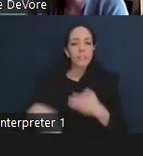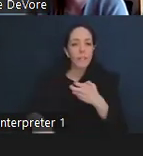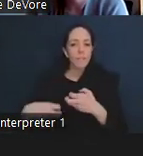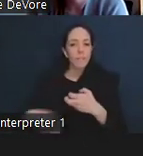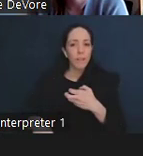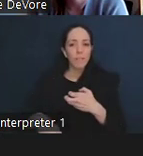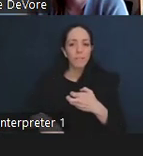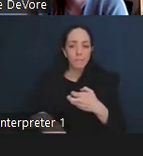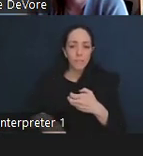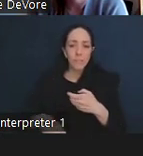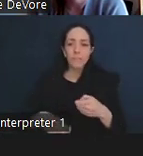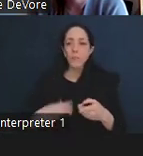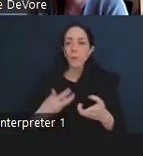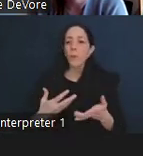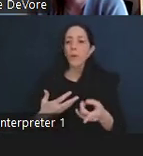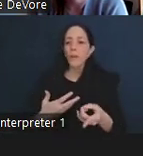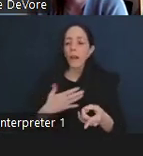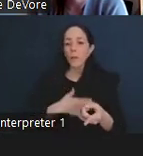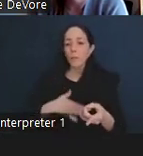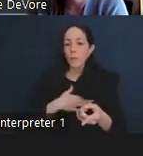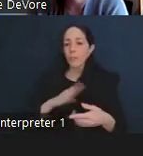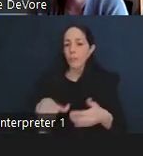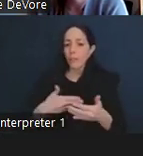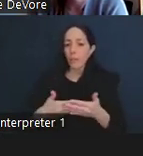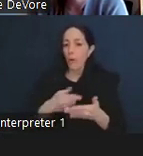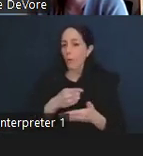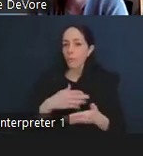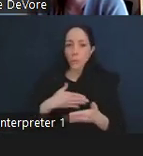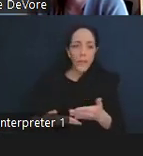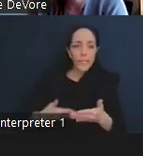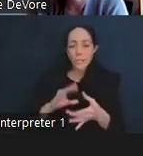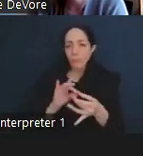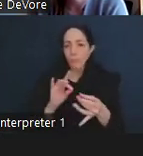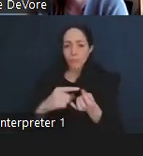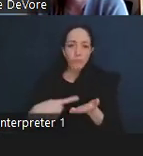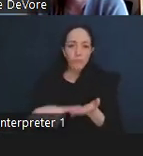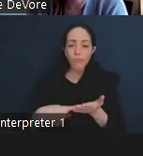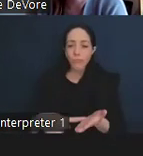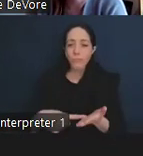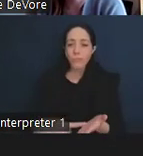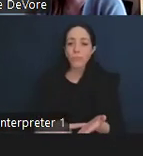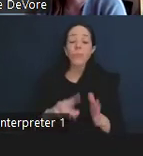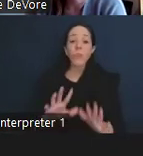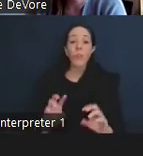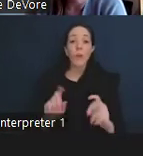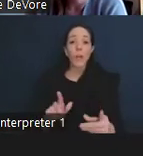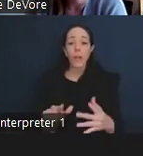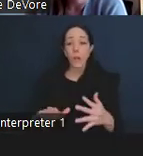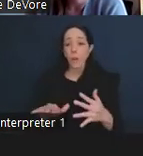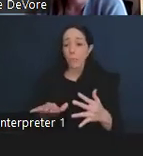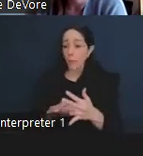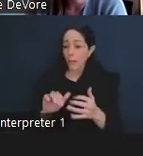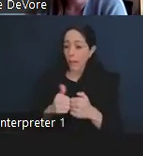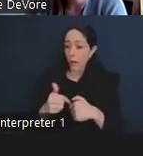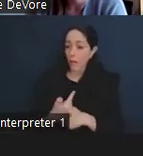frequently in a group. So I appreciate everybody being willing to talk about this together. So it is 10:30. We